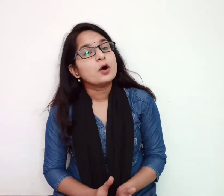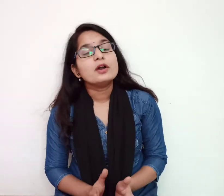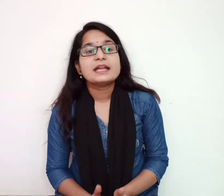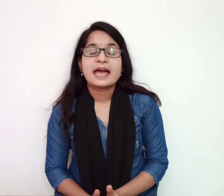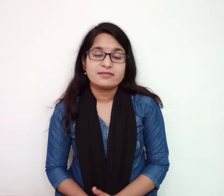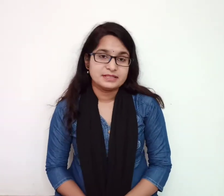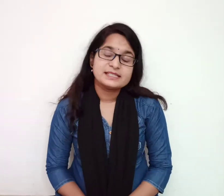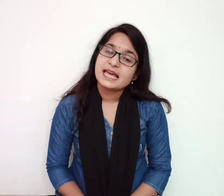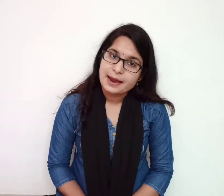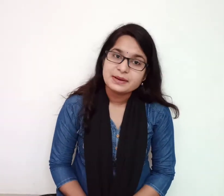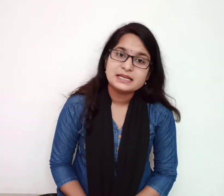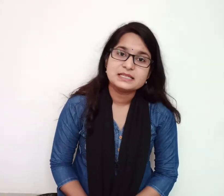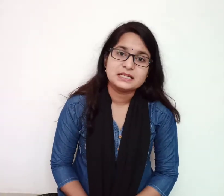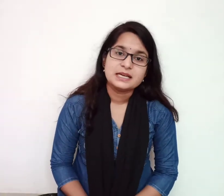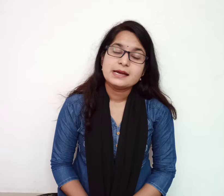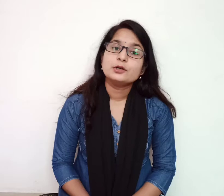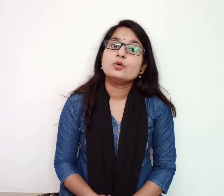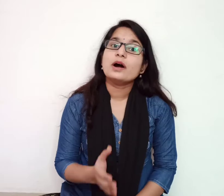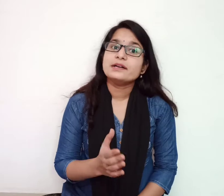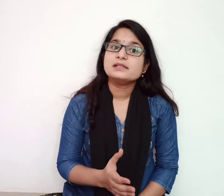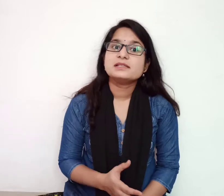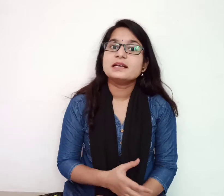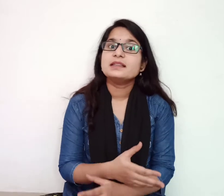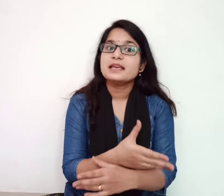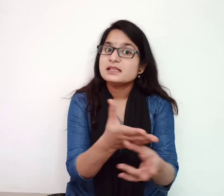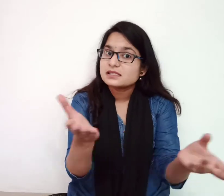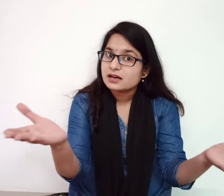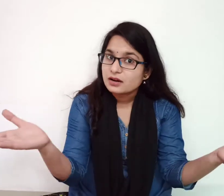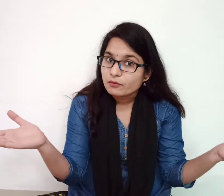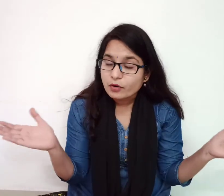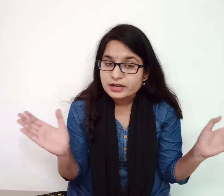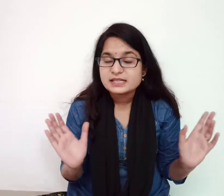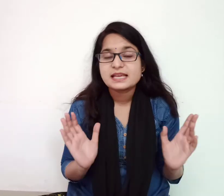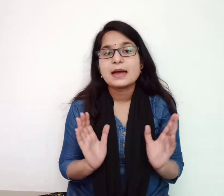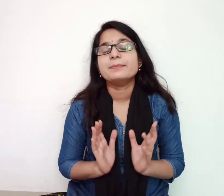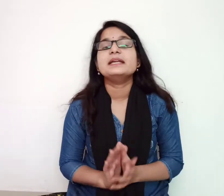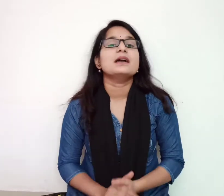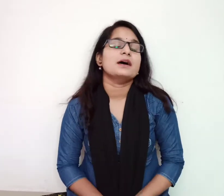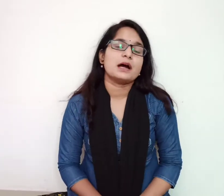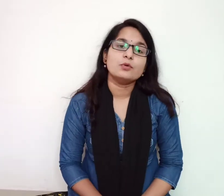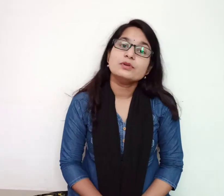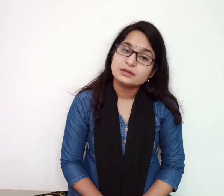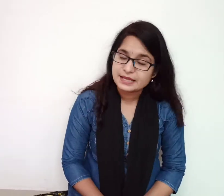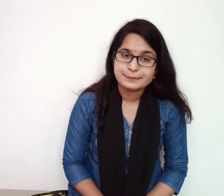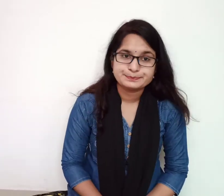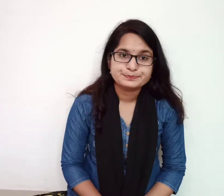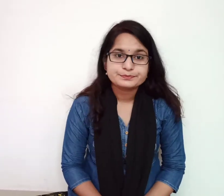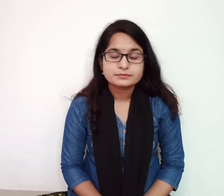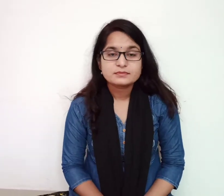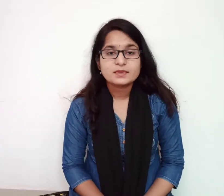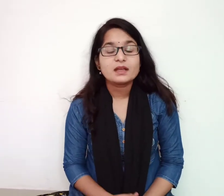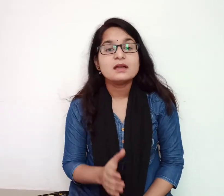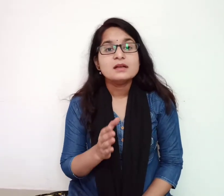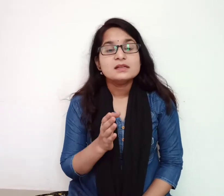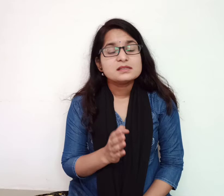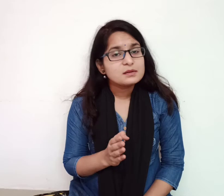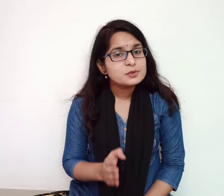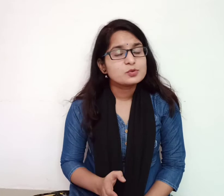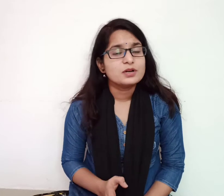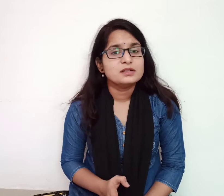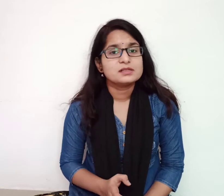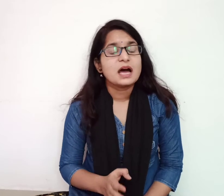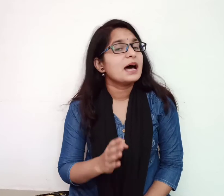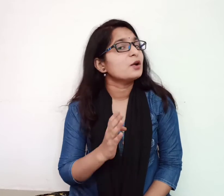do not have this ability to understand things what is happening around them.